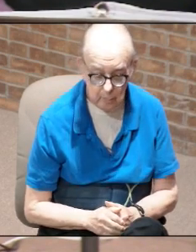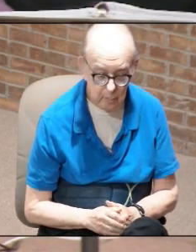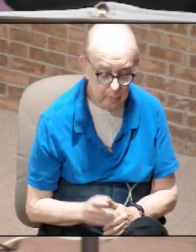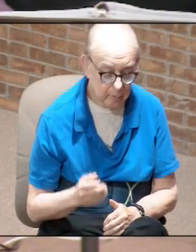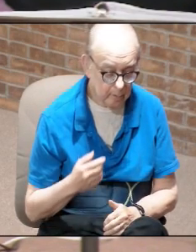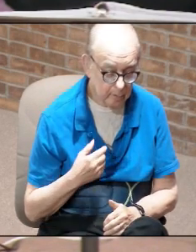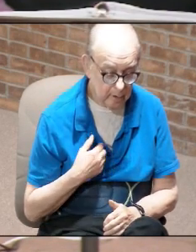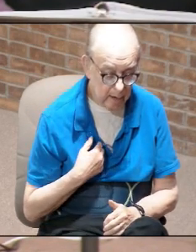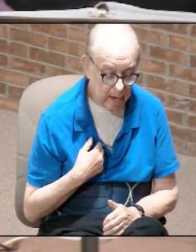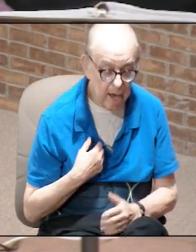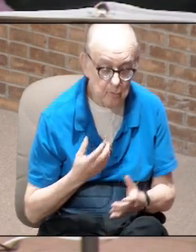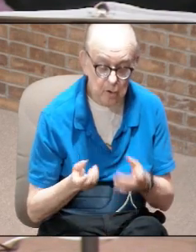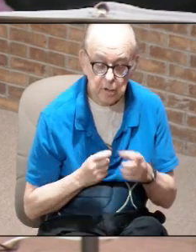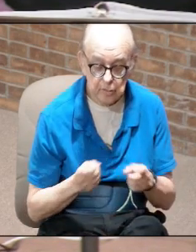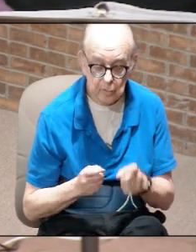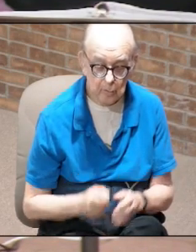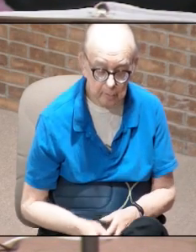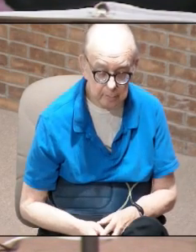I want control.